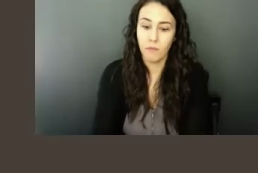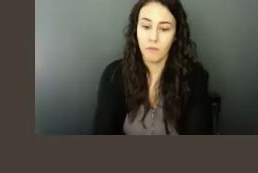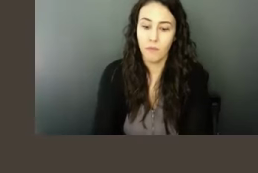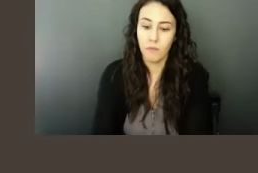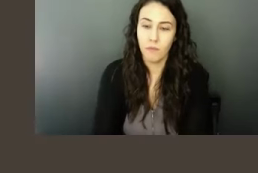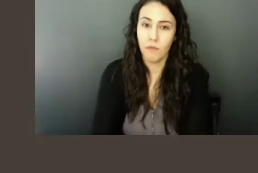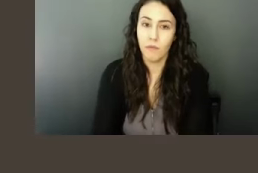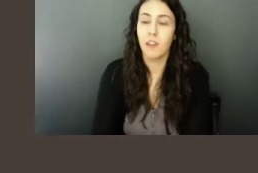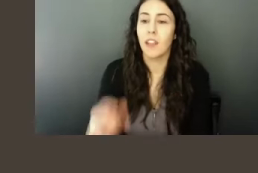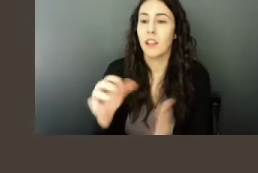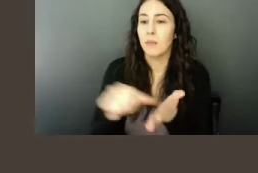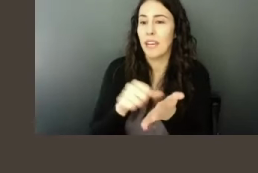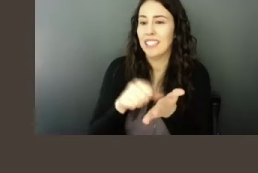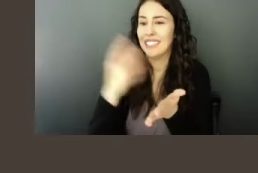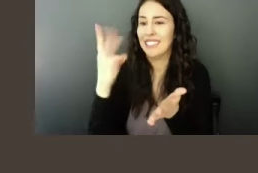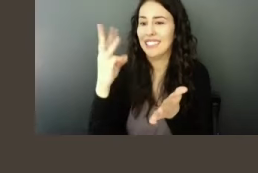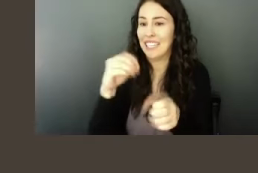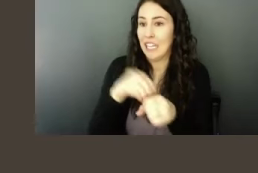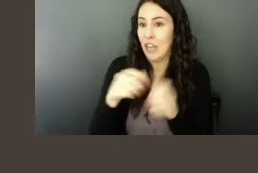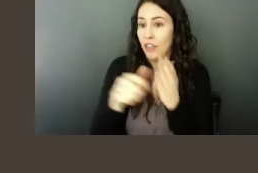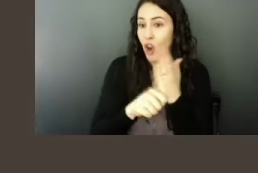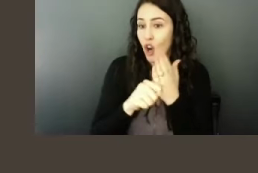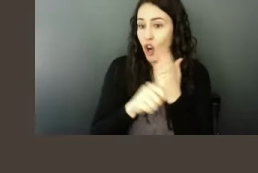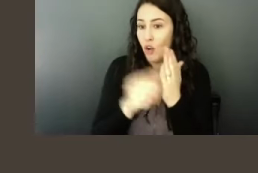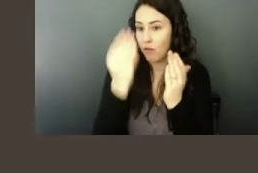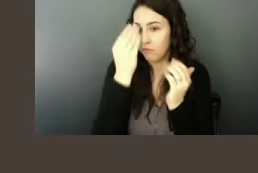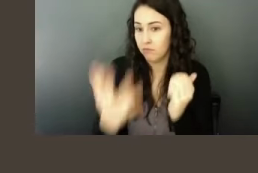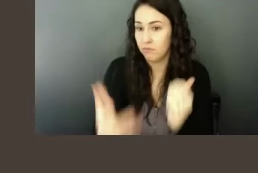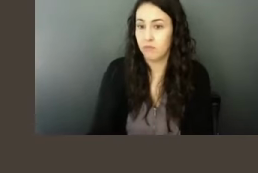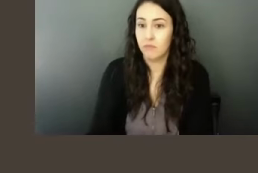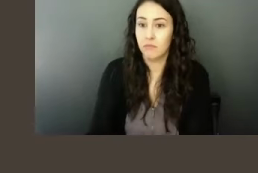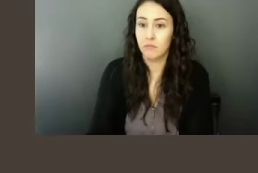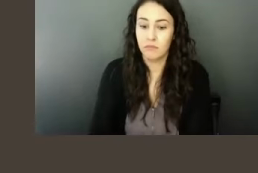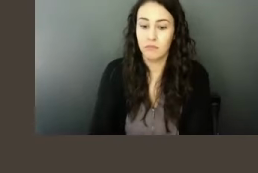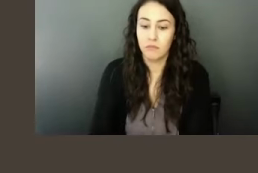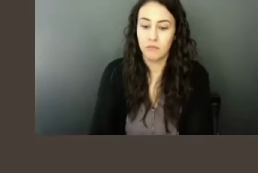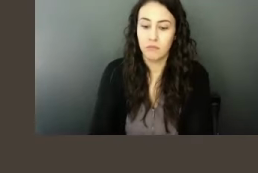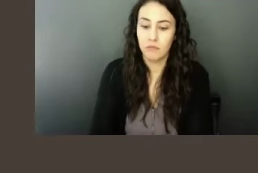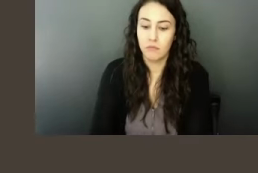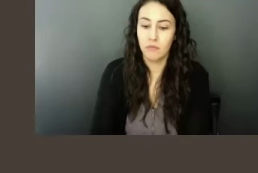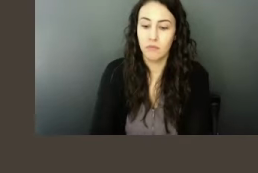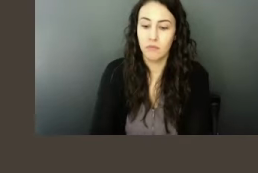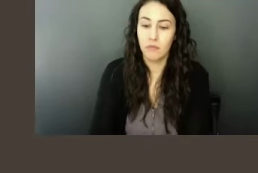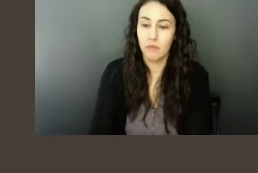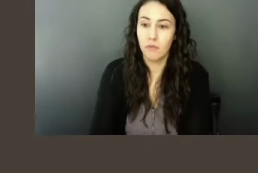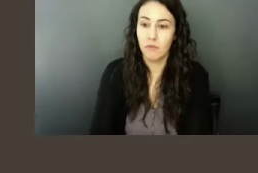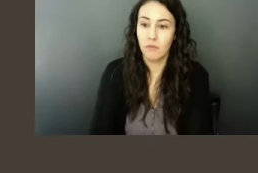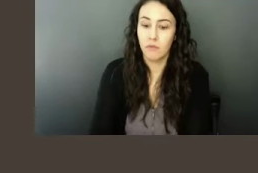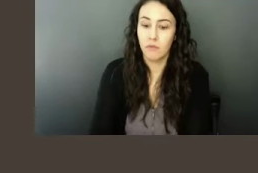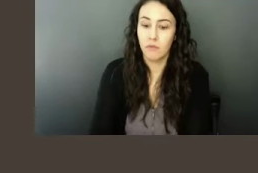for future reference. And I'm going to pick on tests here for a moment, because oftentimes we think of exams of having both